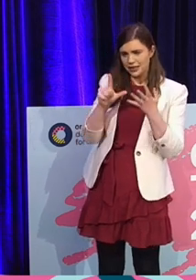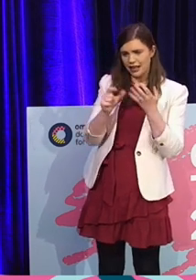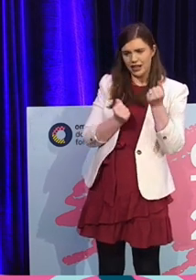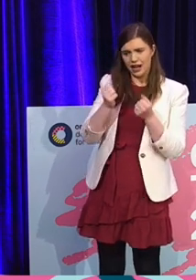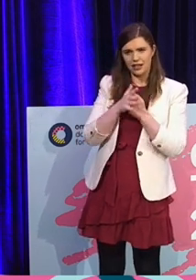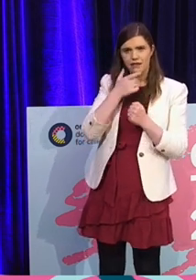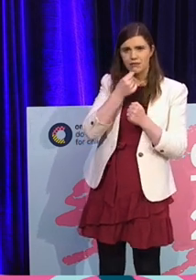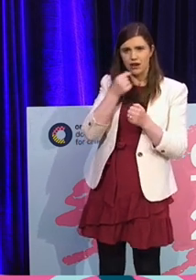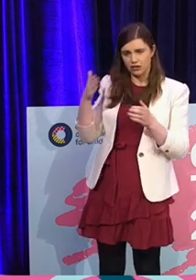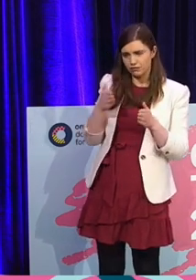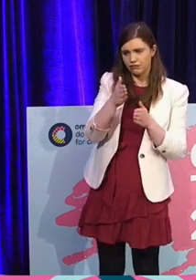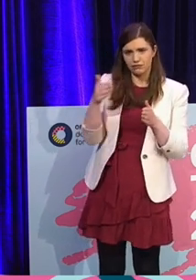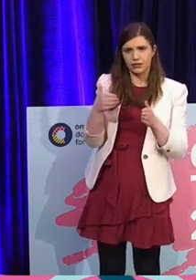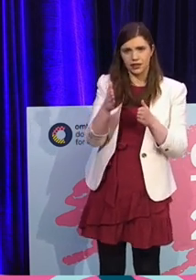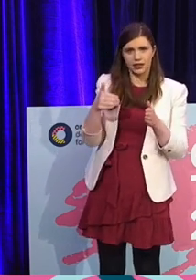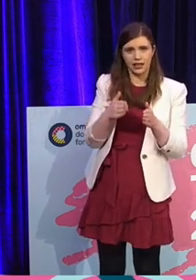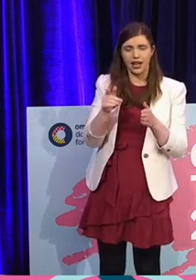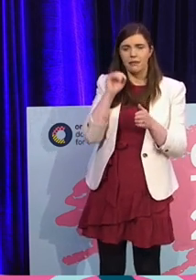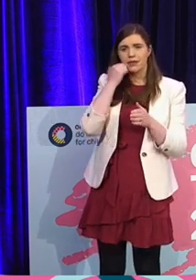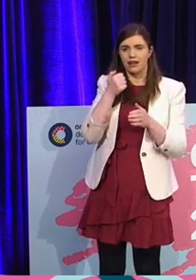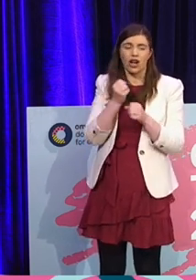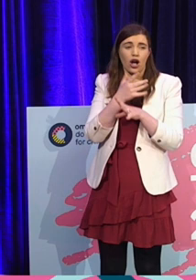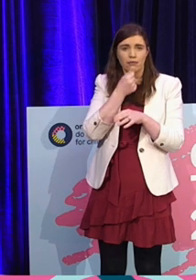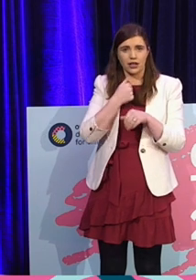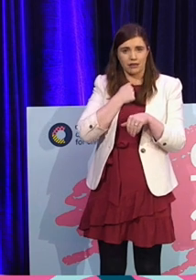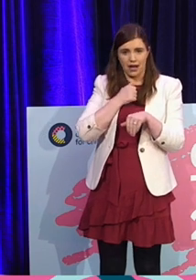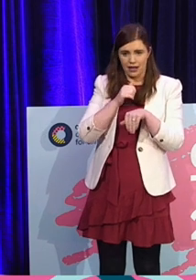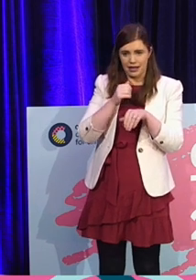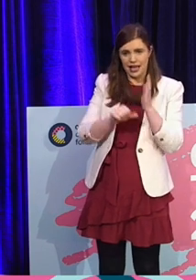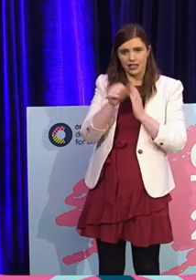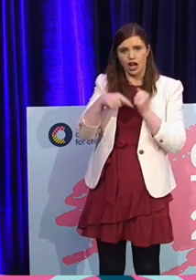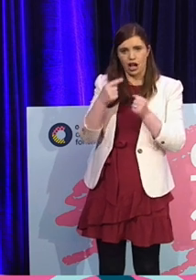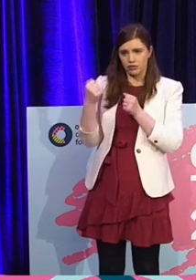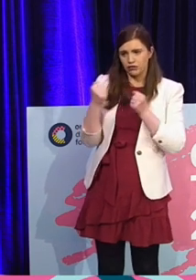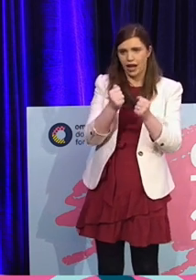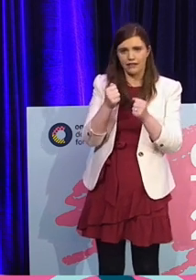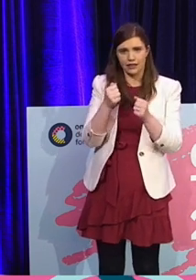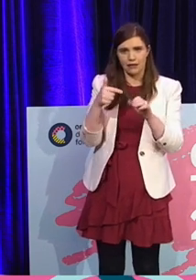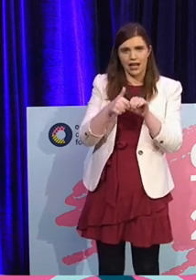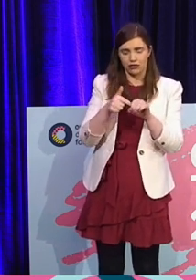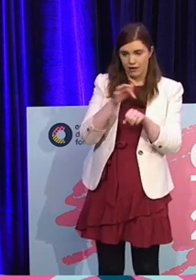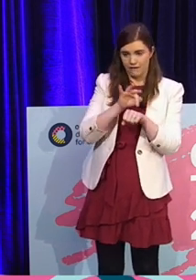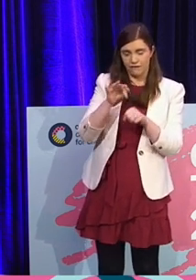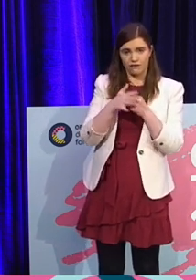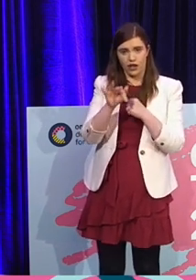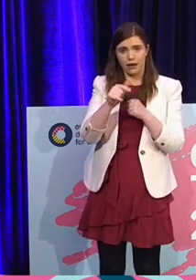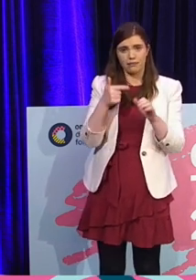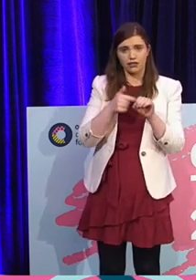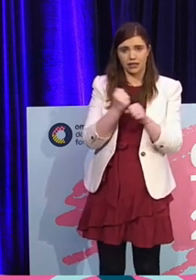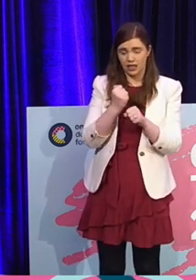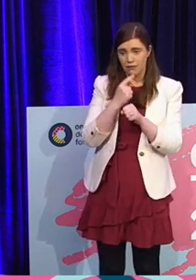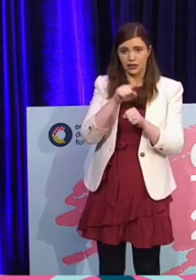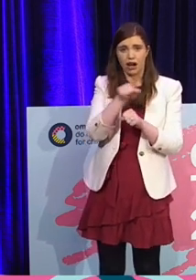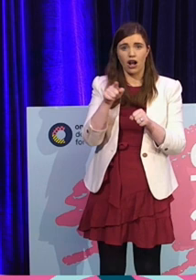there, because this is a petrol station that all the lads my age get their petrol from. So all eyes were on me. I didn't